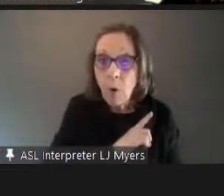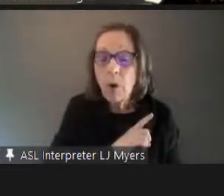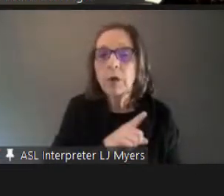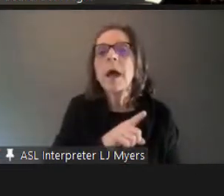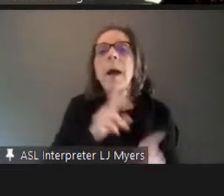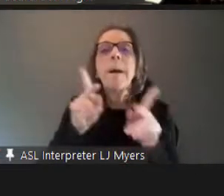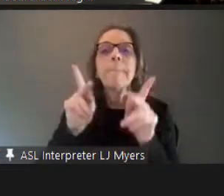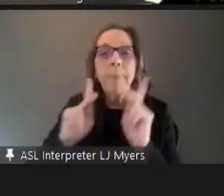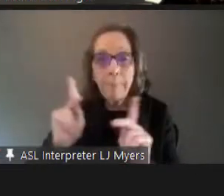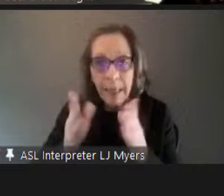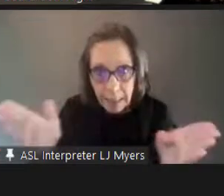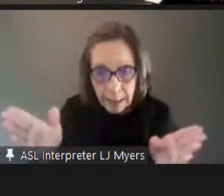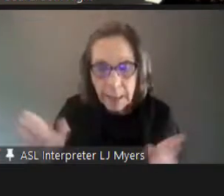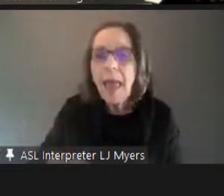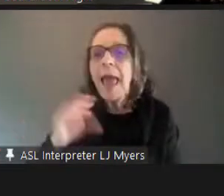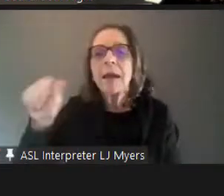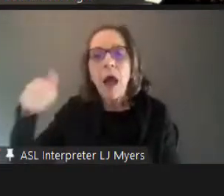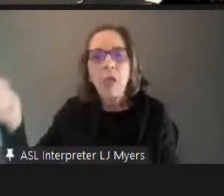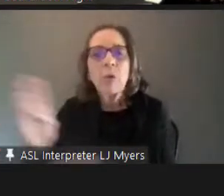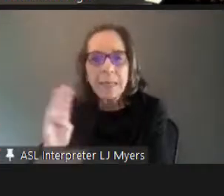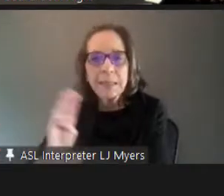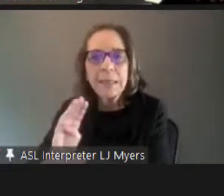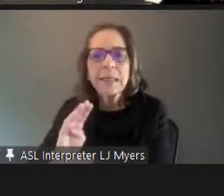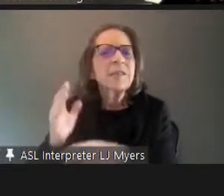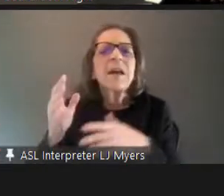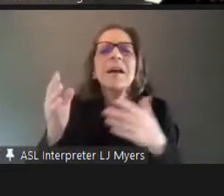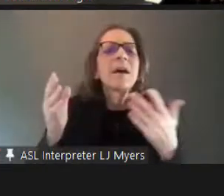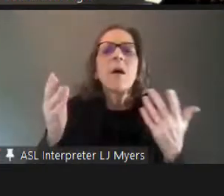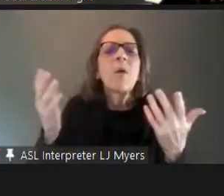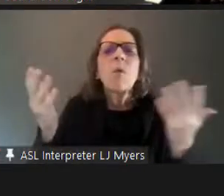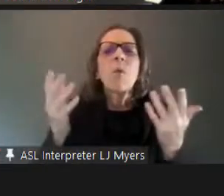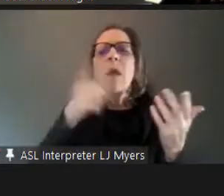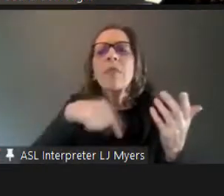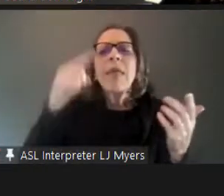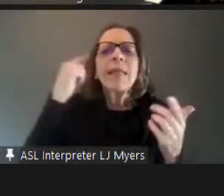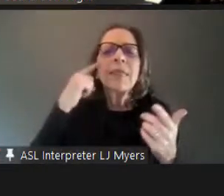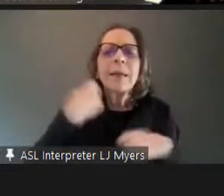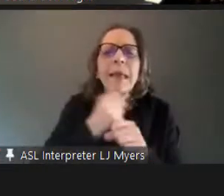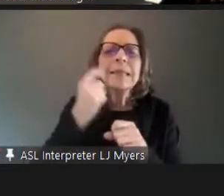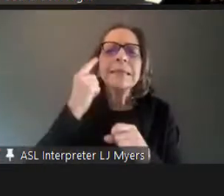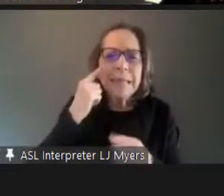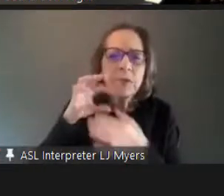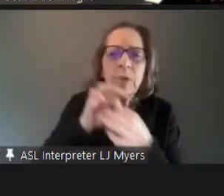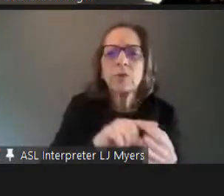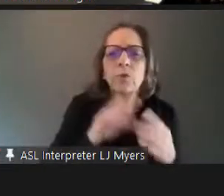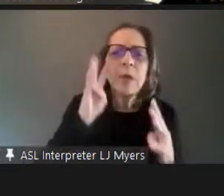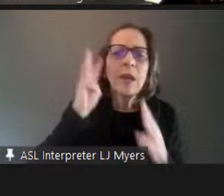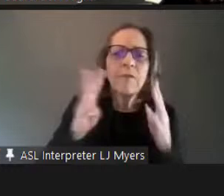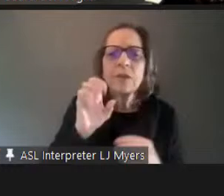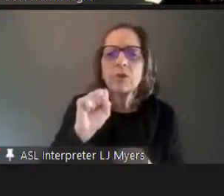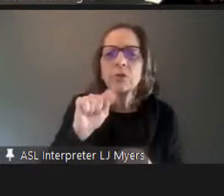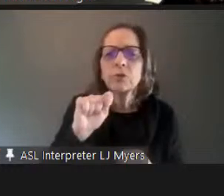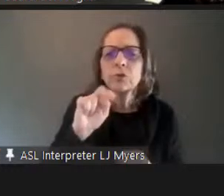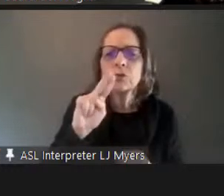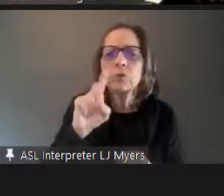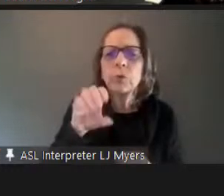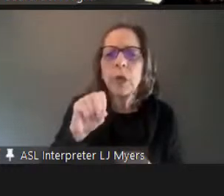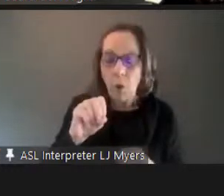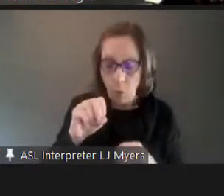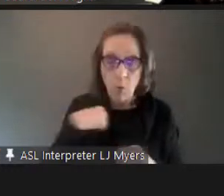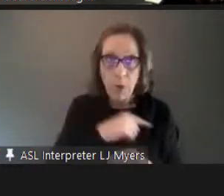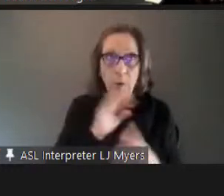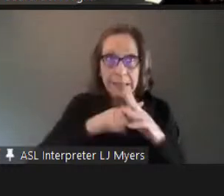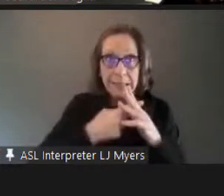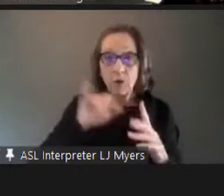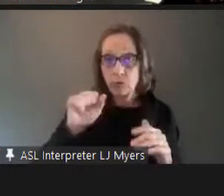others on the problem statements that you all think would make sense in the Innovation Studio. Our goal is to launch the Innovation Studio in